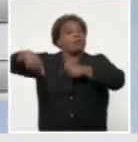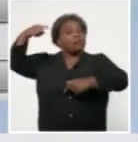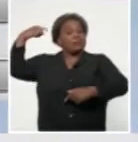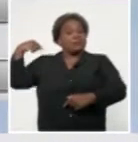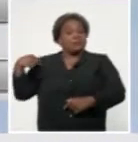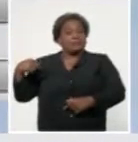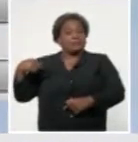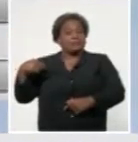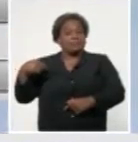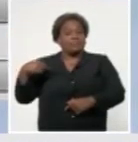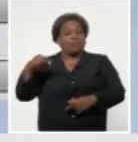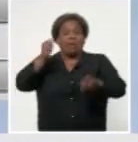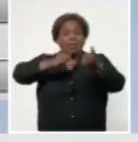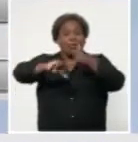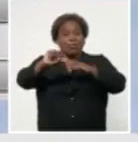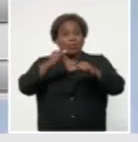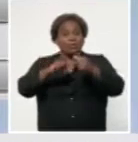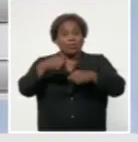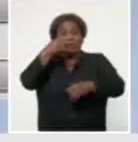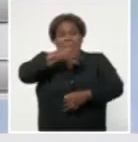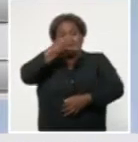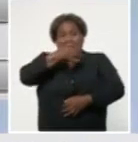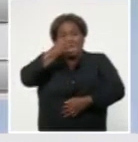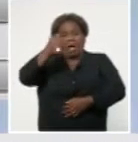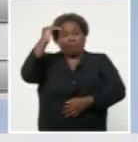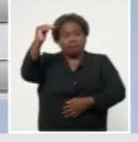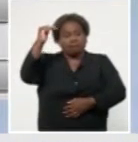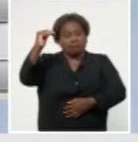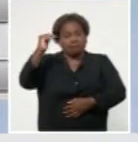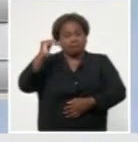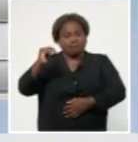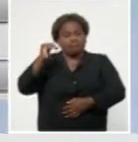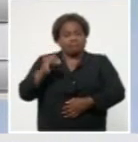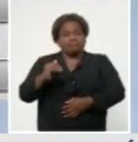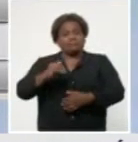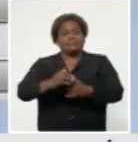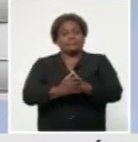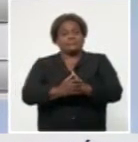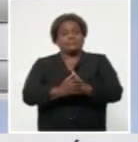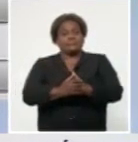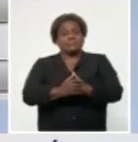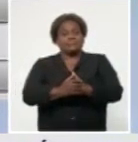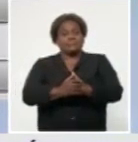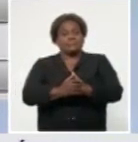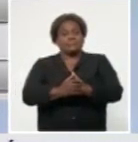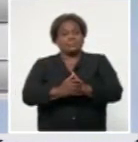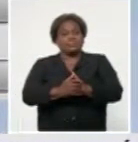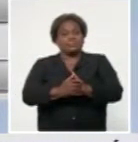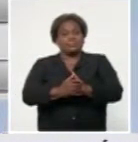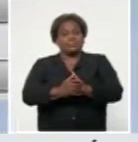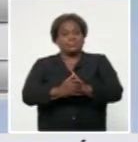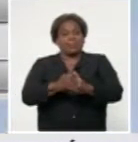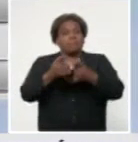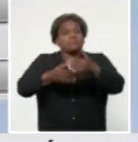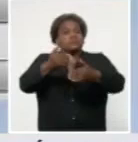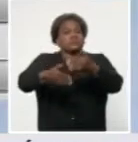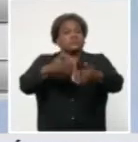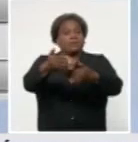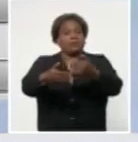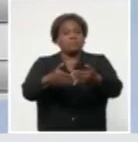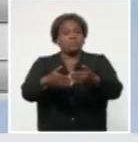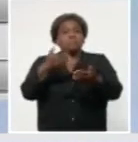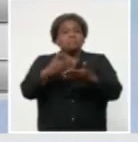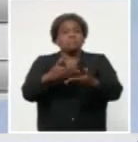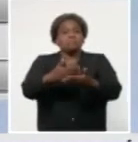in the laboratories, as I mentioned earlier, the laboratories studied samples from